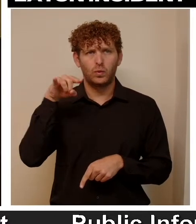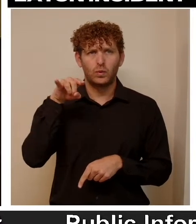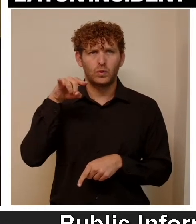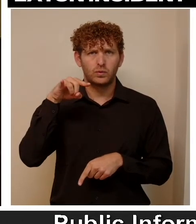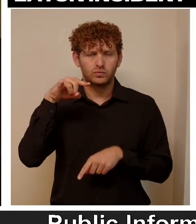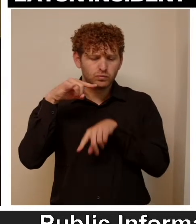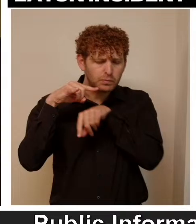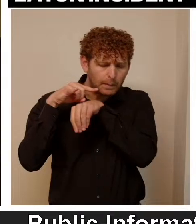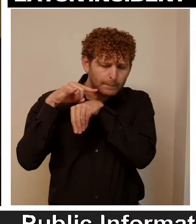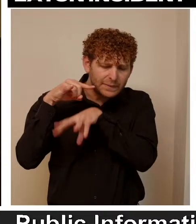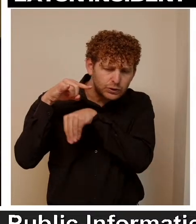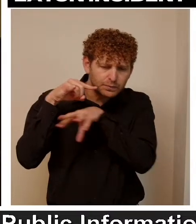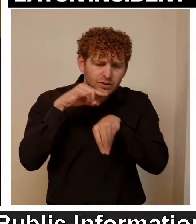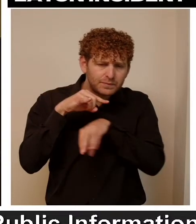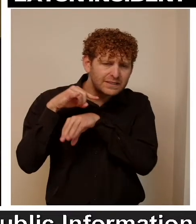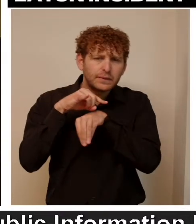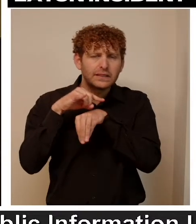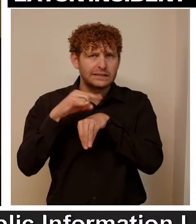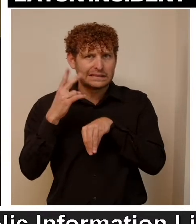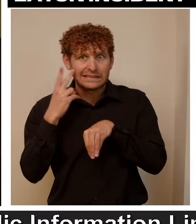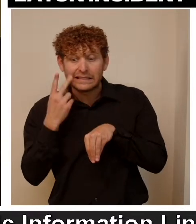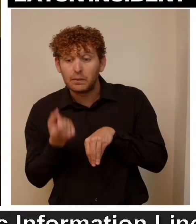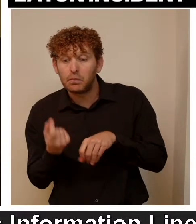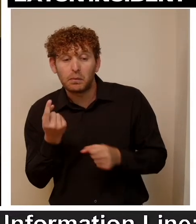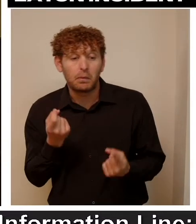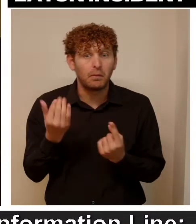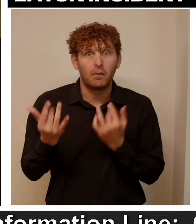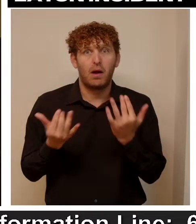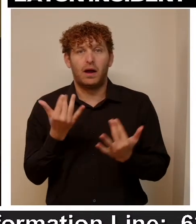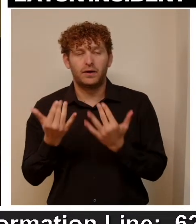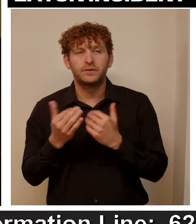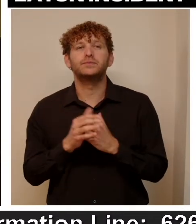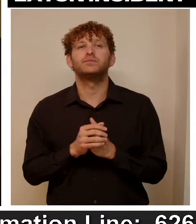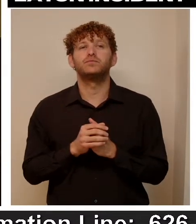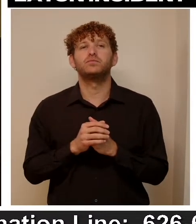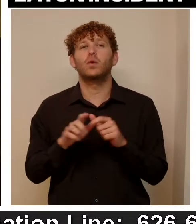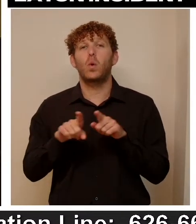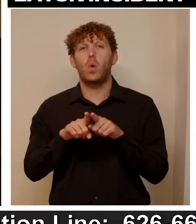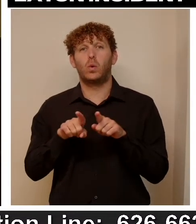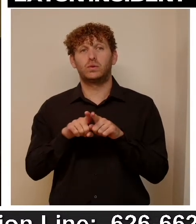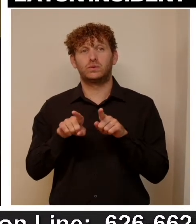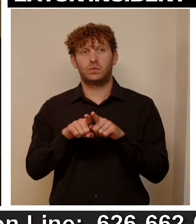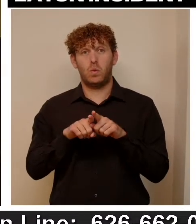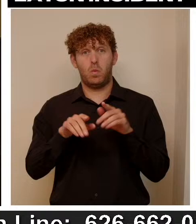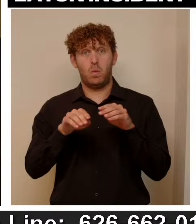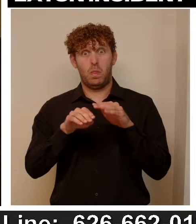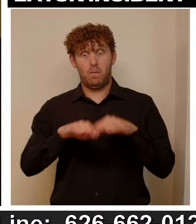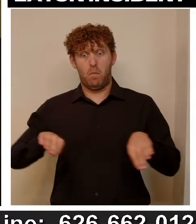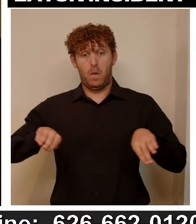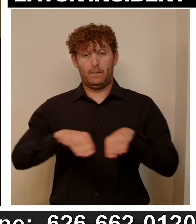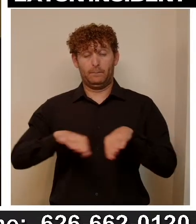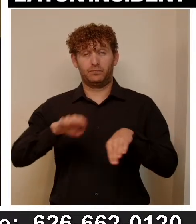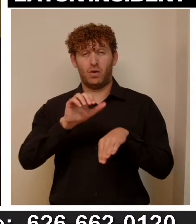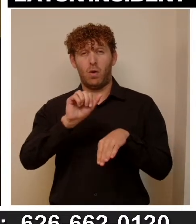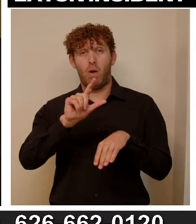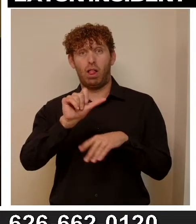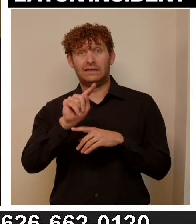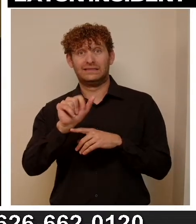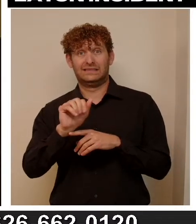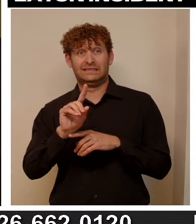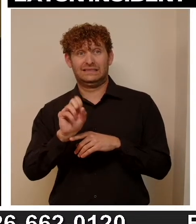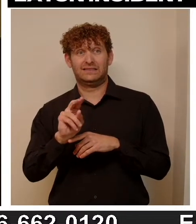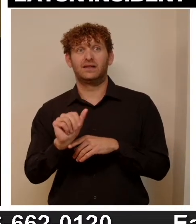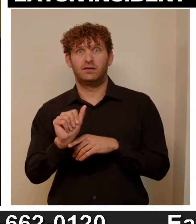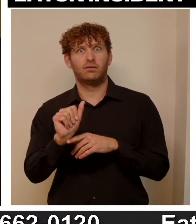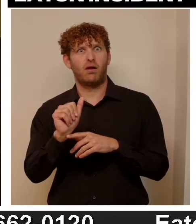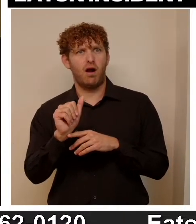hot spots. We've been continuing to work down here in Altadena as well with focusing our areas around